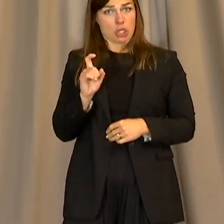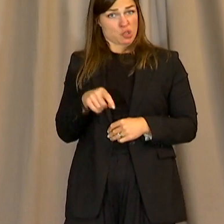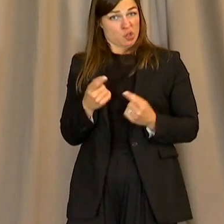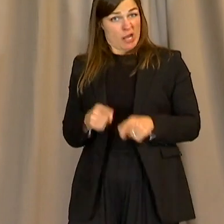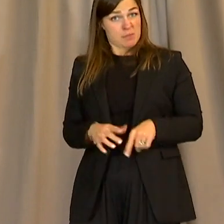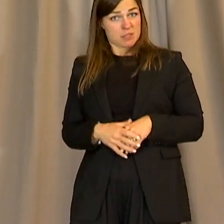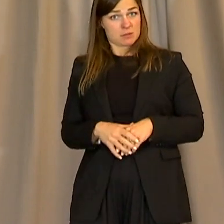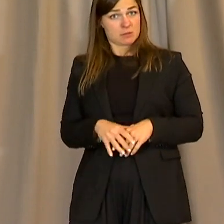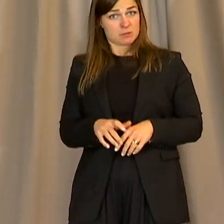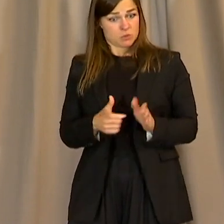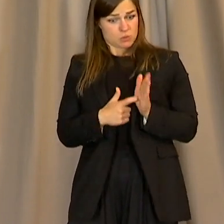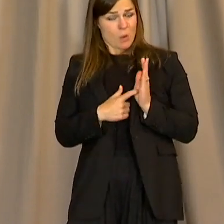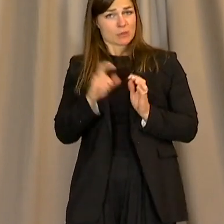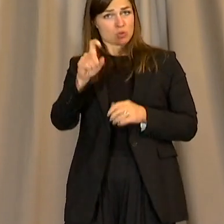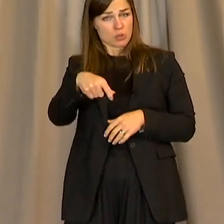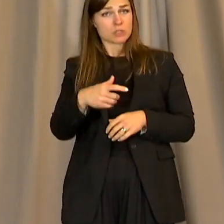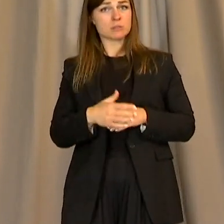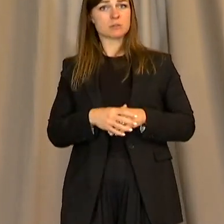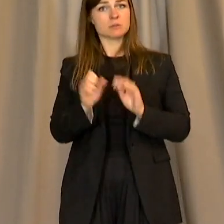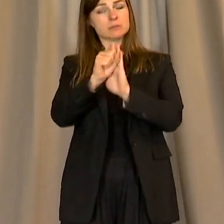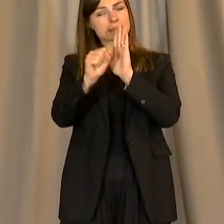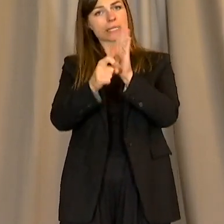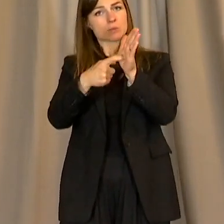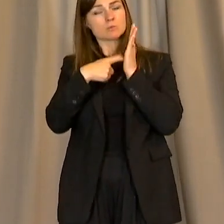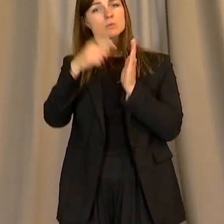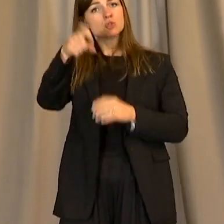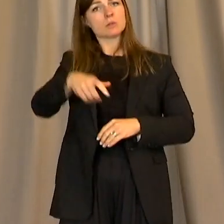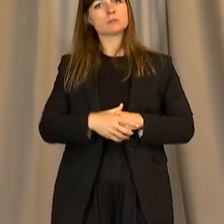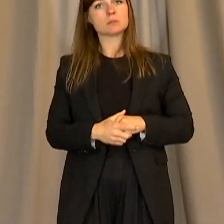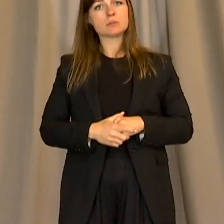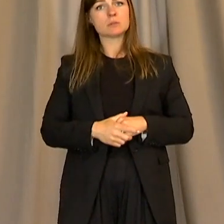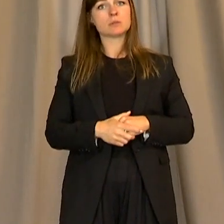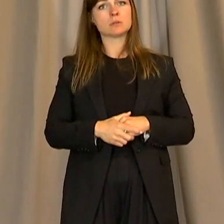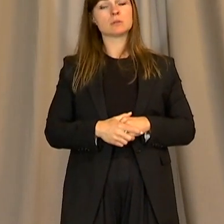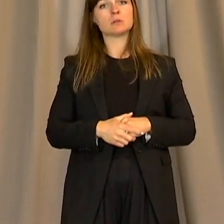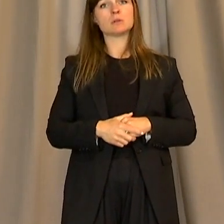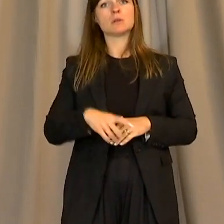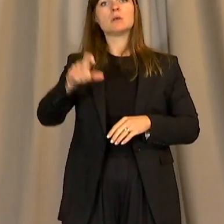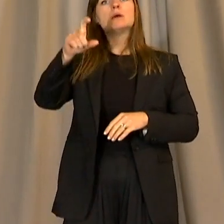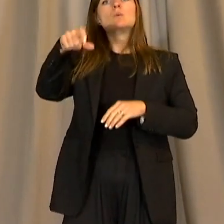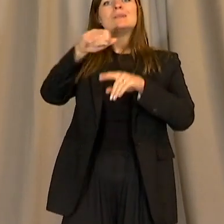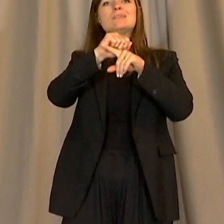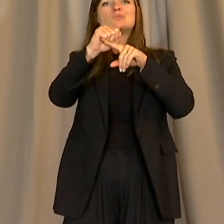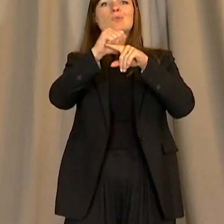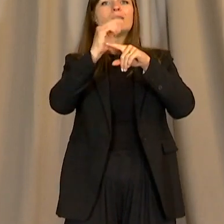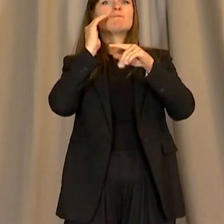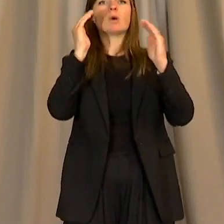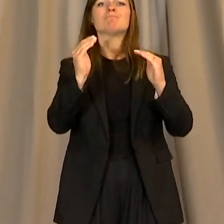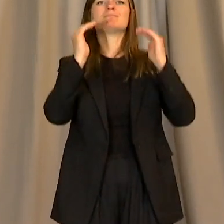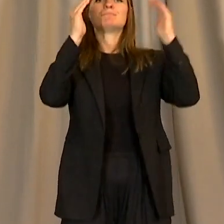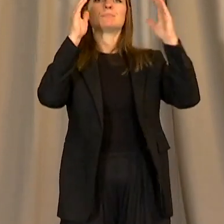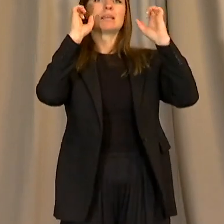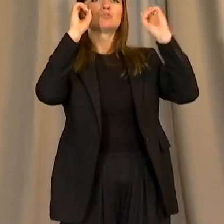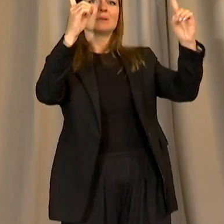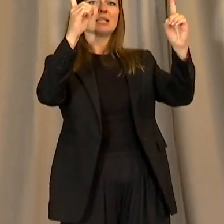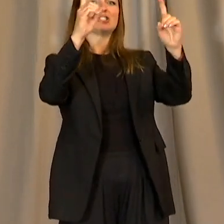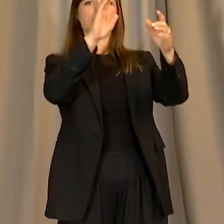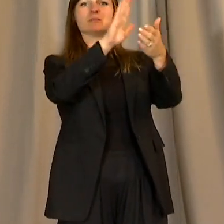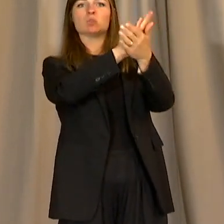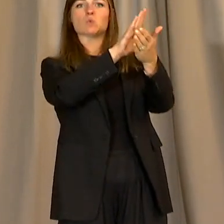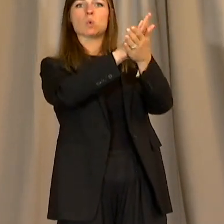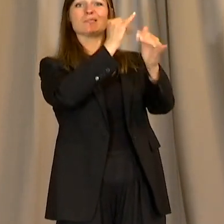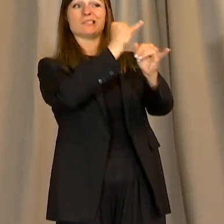be required in our state. There ought to be training in our higher education